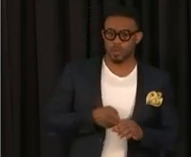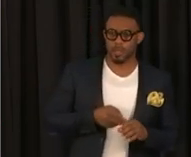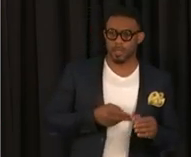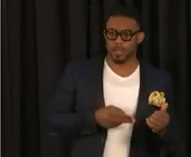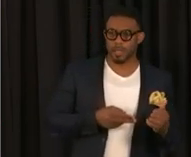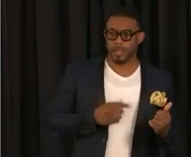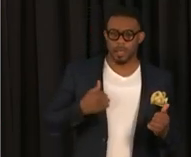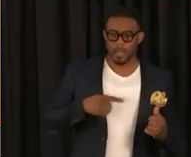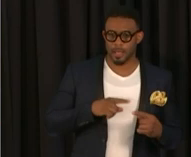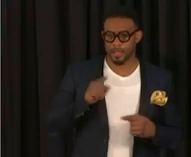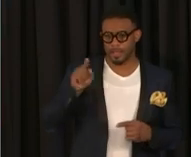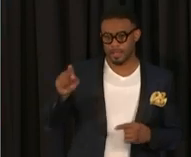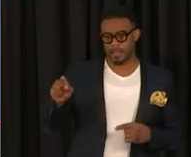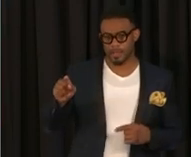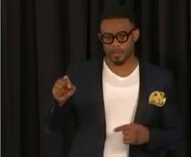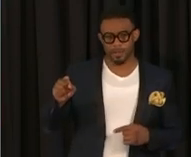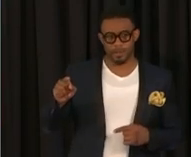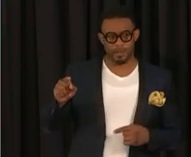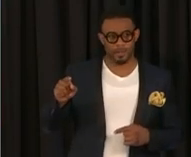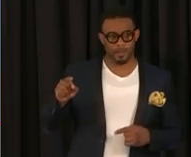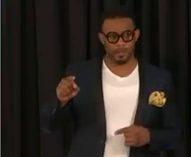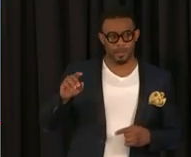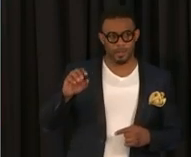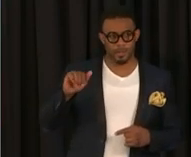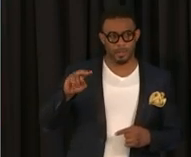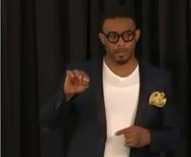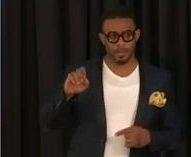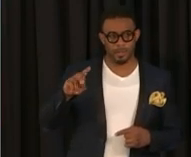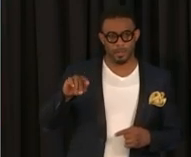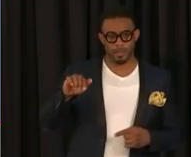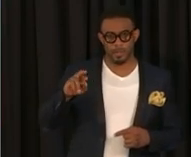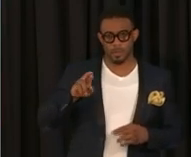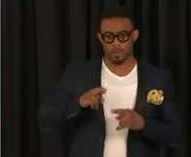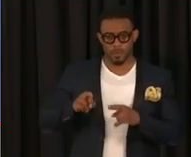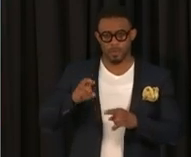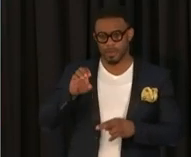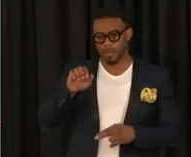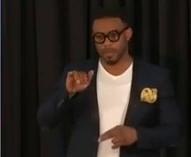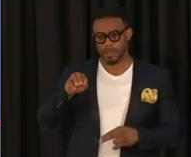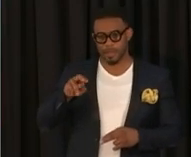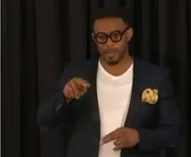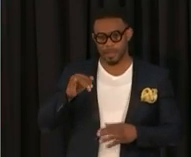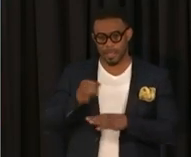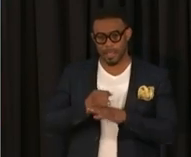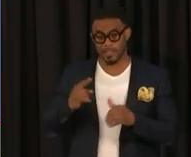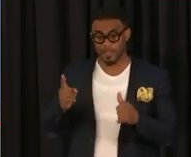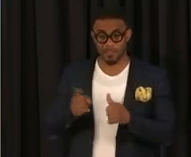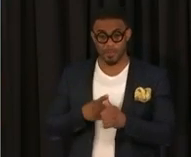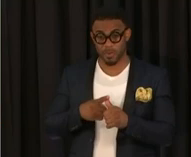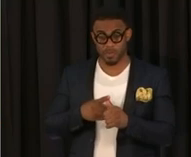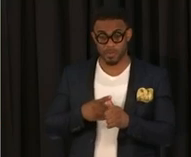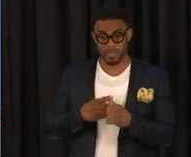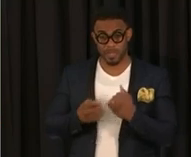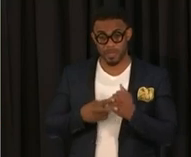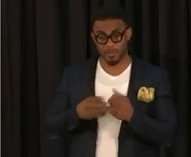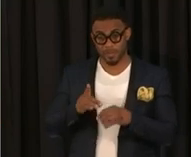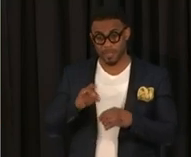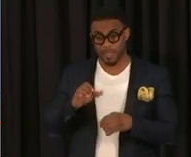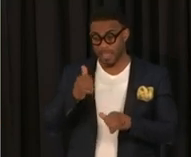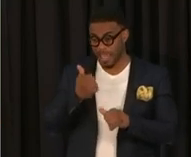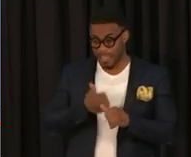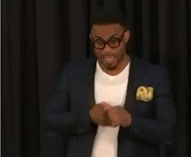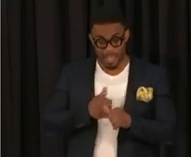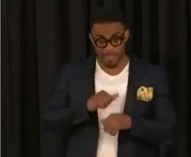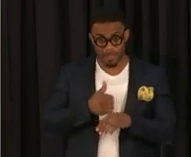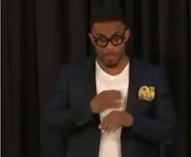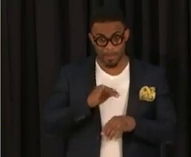joining us down at the Anacostia River at Kingman Island. Kingman Island is the first conservation district